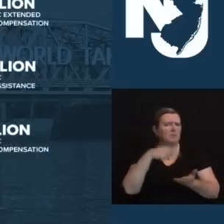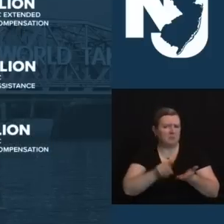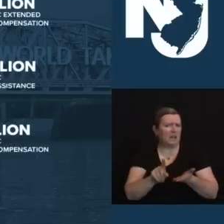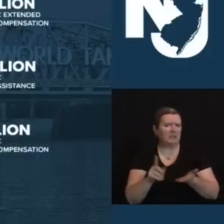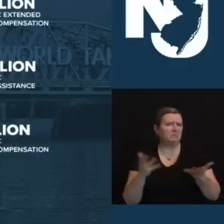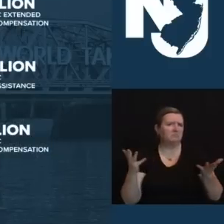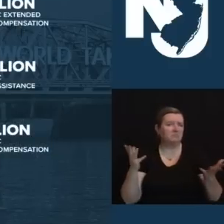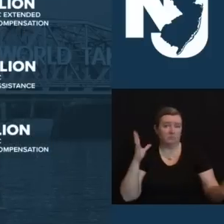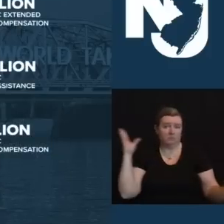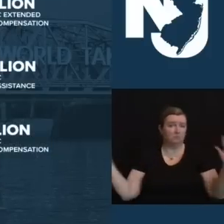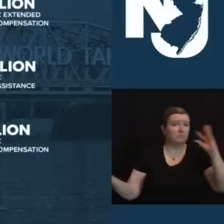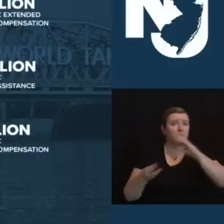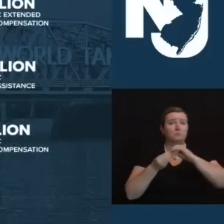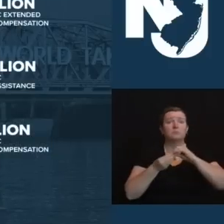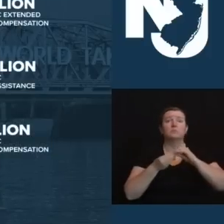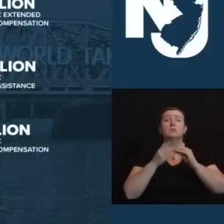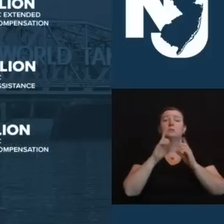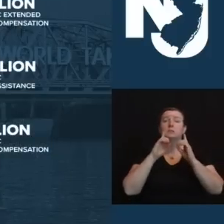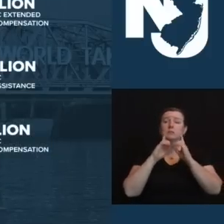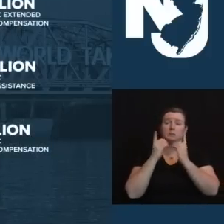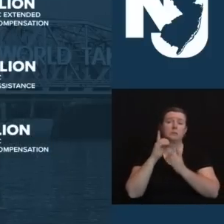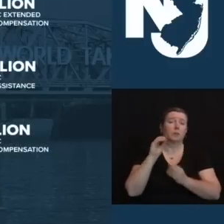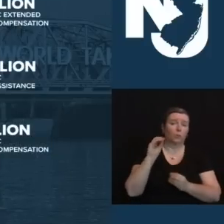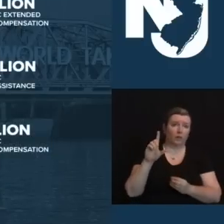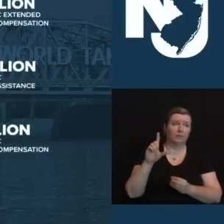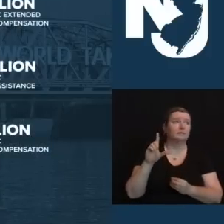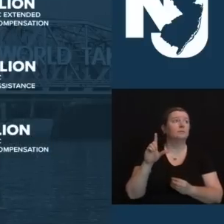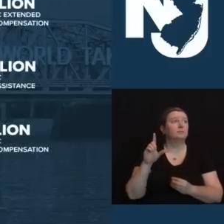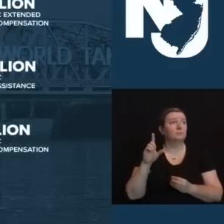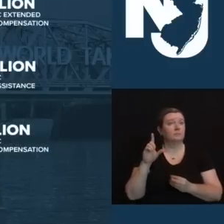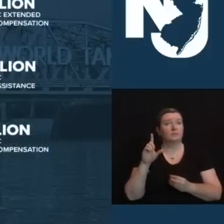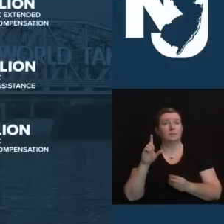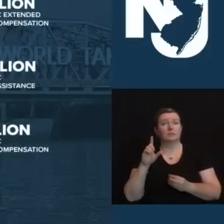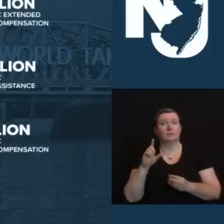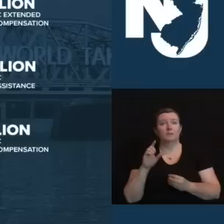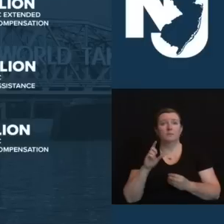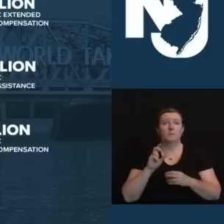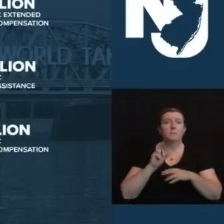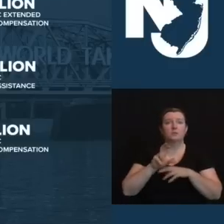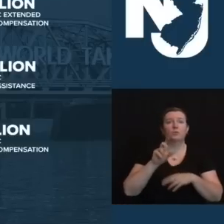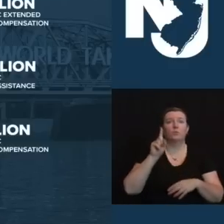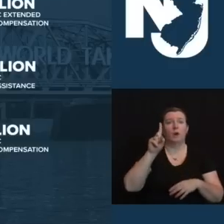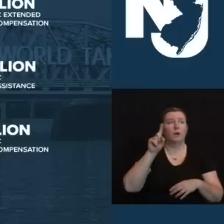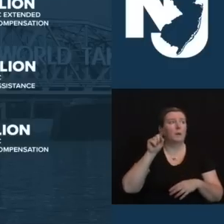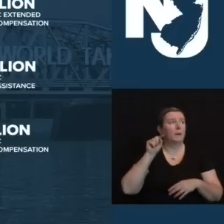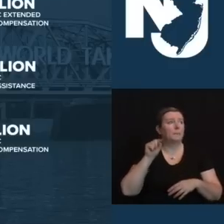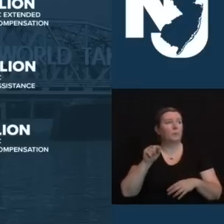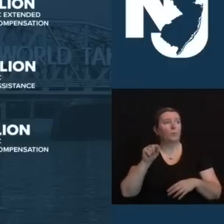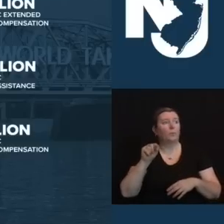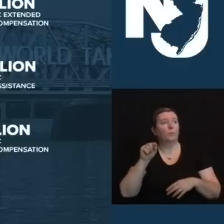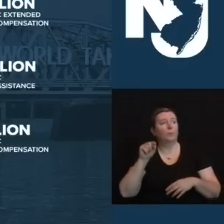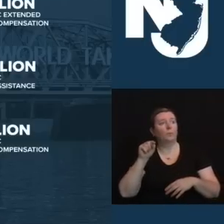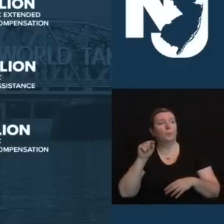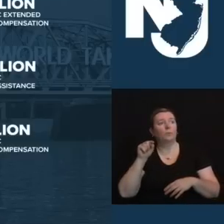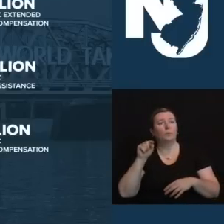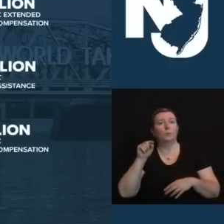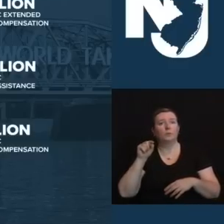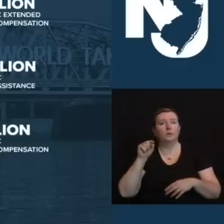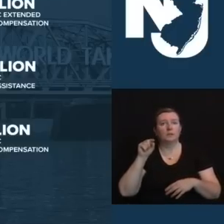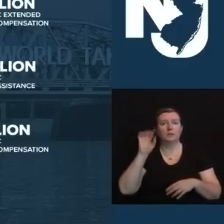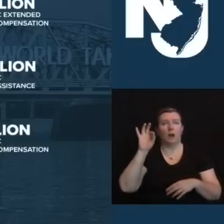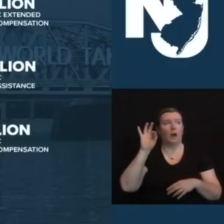department has been able to put $9.1 billion into the accounts of New Jersey's families,